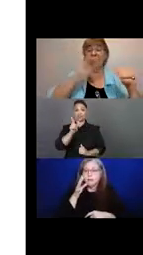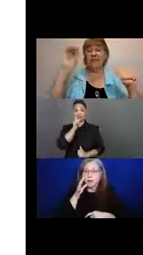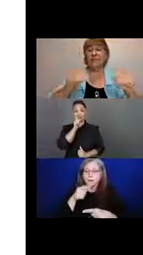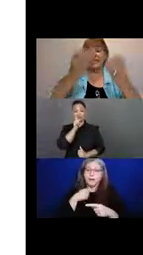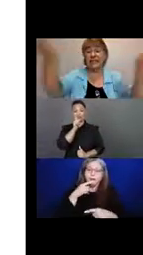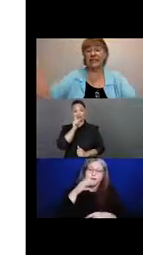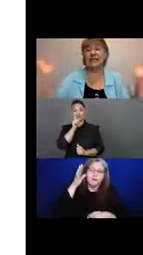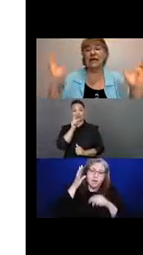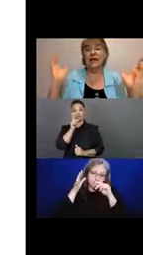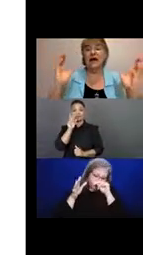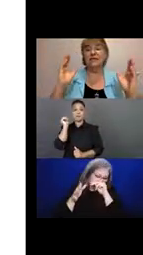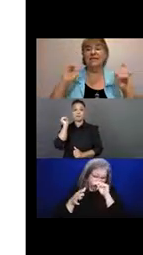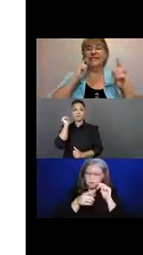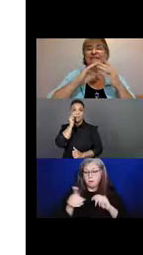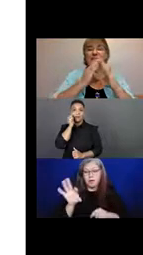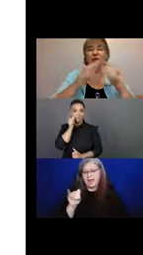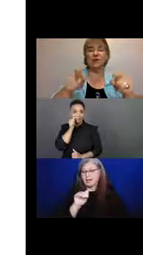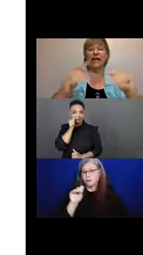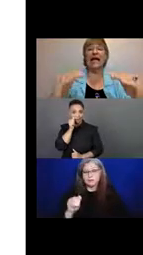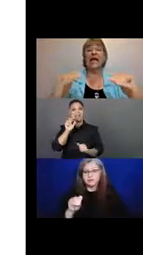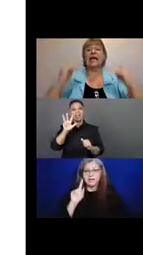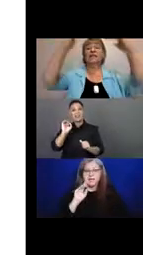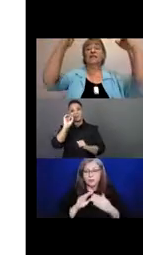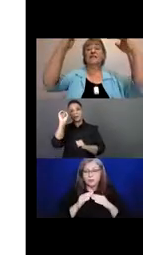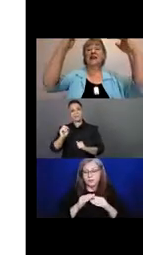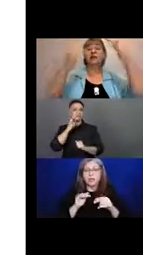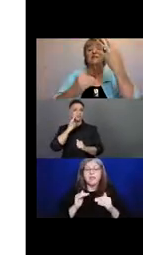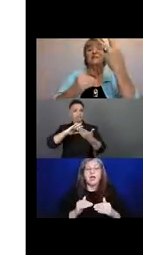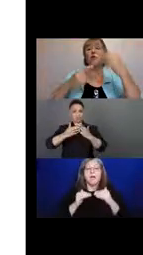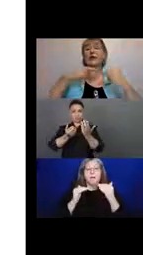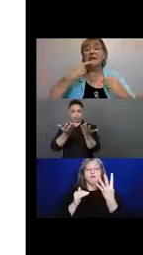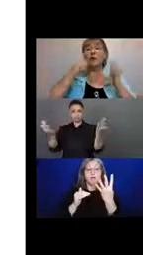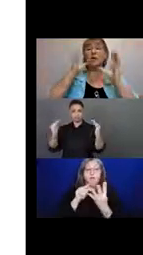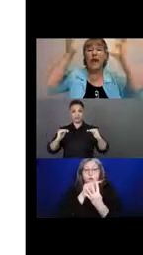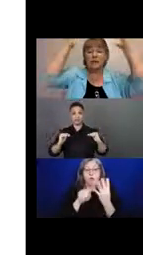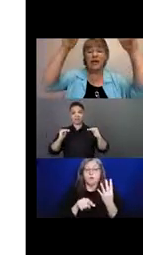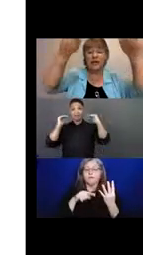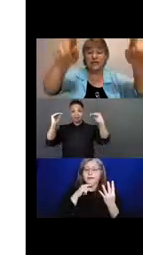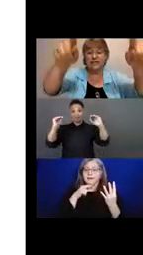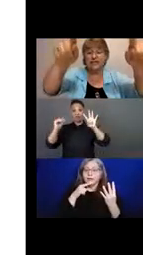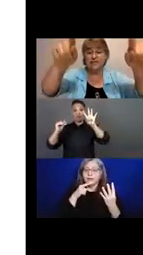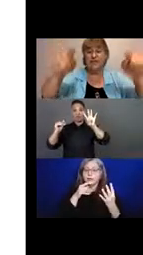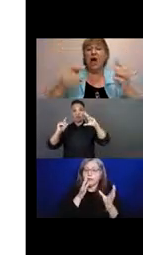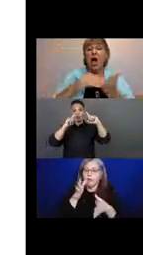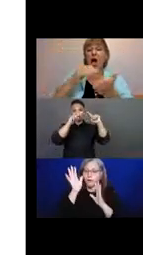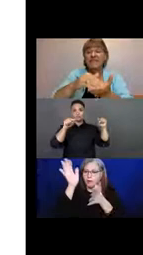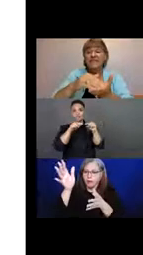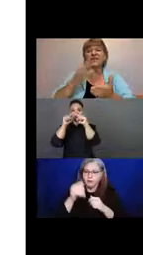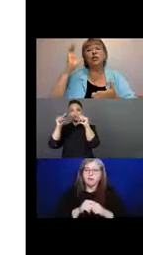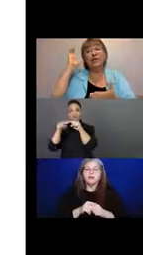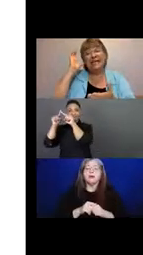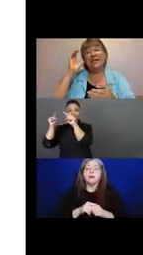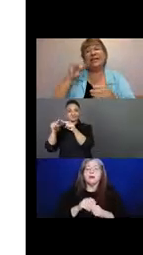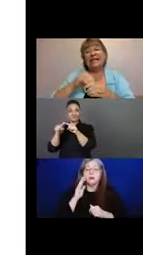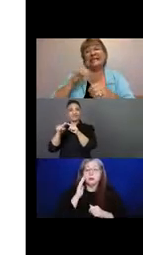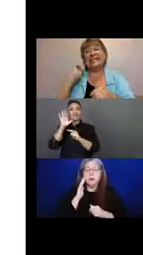for 90% of the deaf community. And above that are the four hearing grandparents. Often